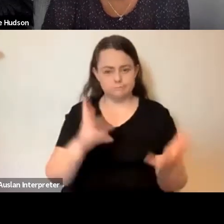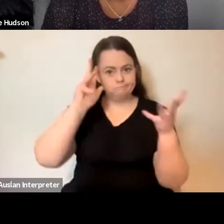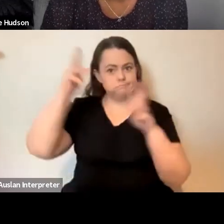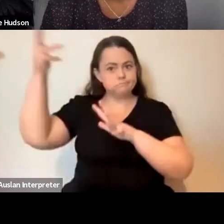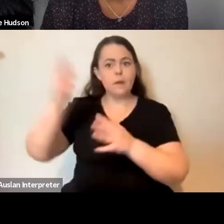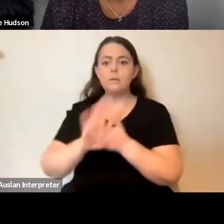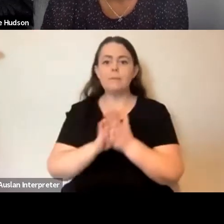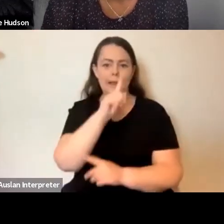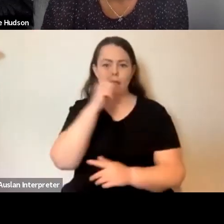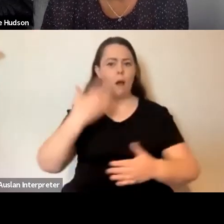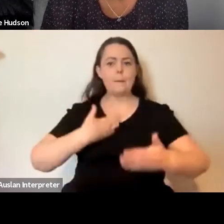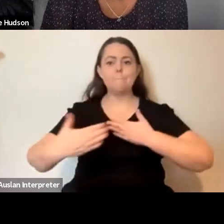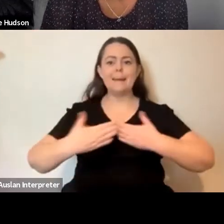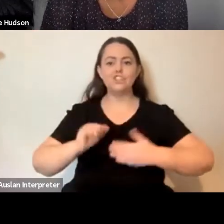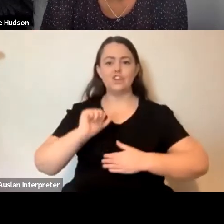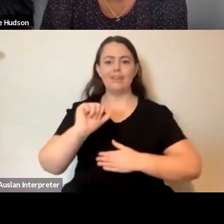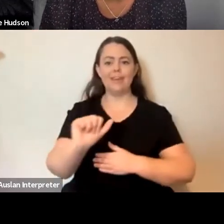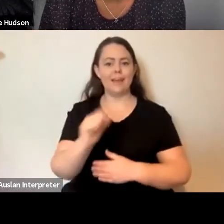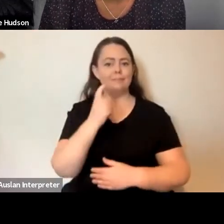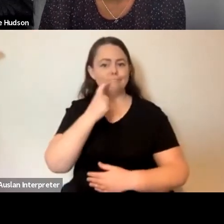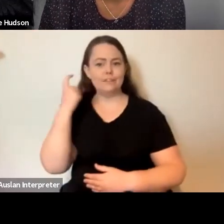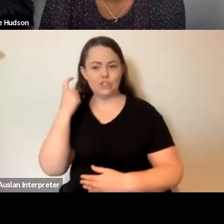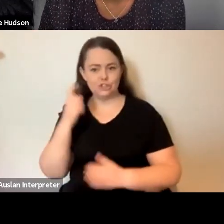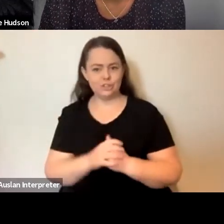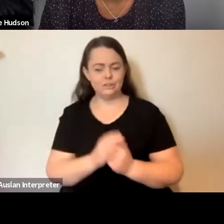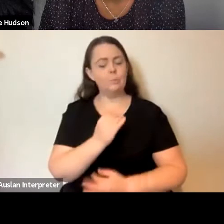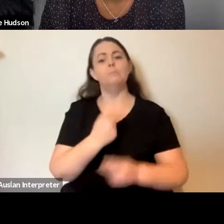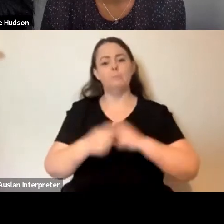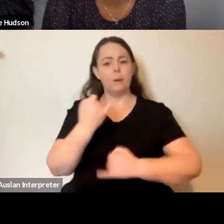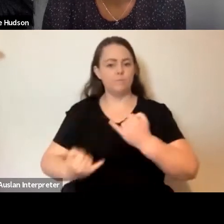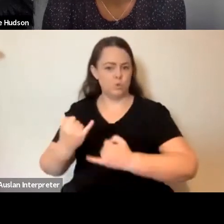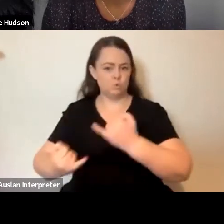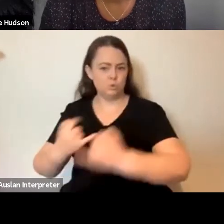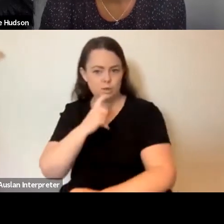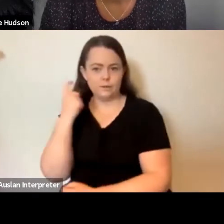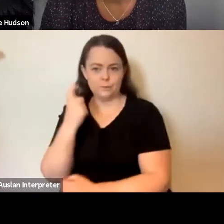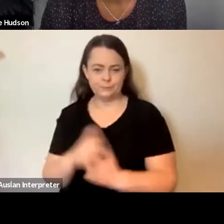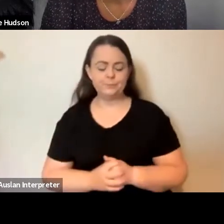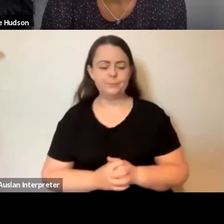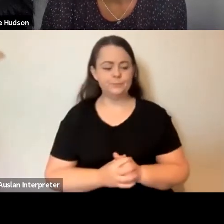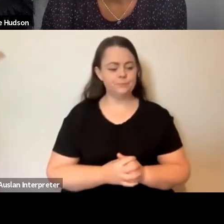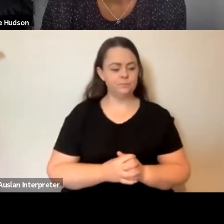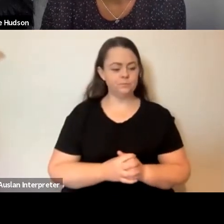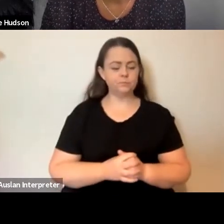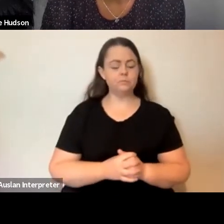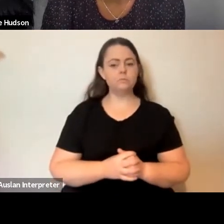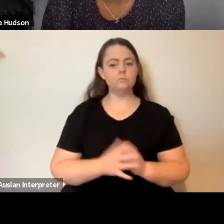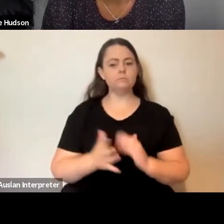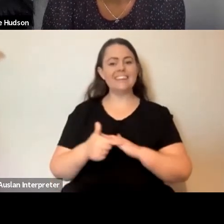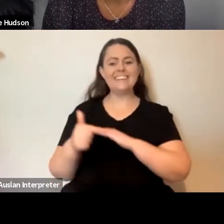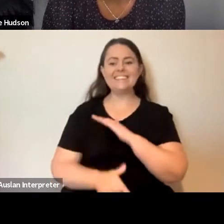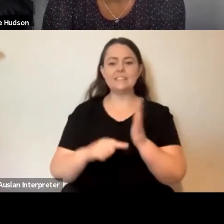manage their substance use. And certainly, I suppose, for that more intensive treatment options, such as